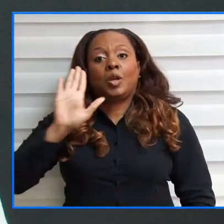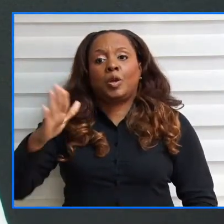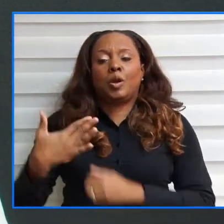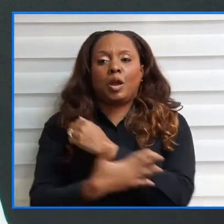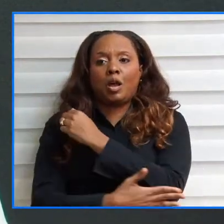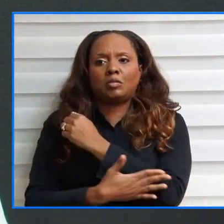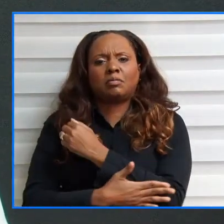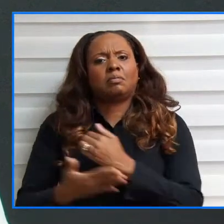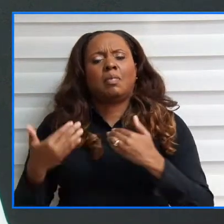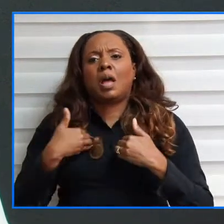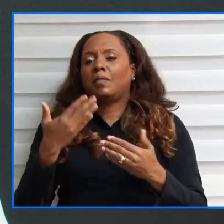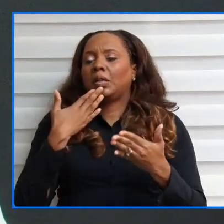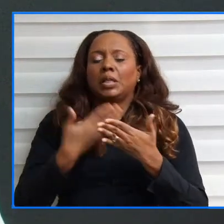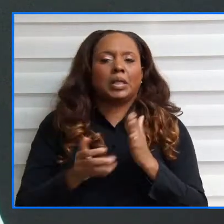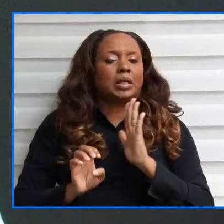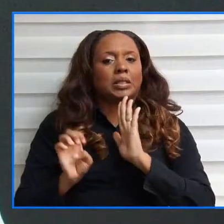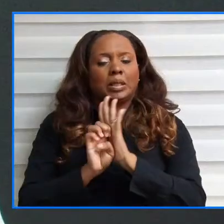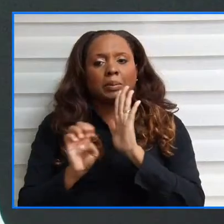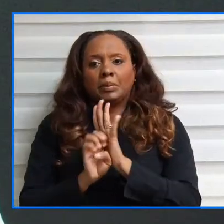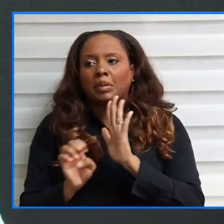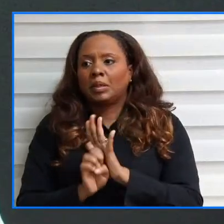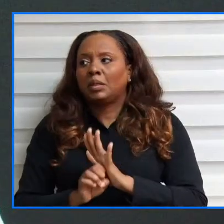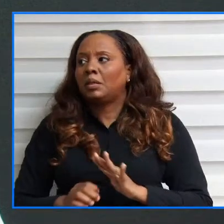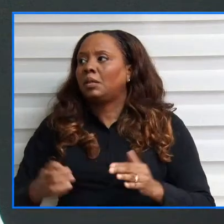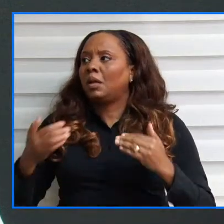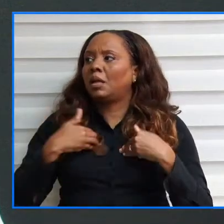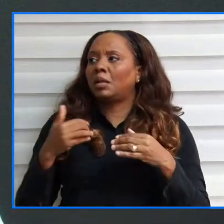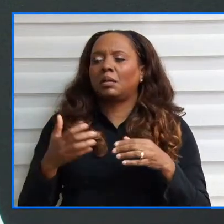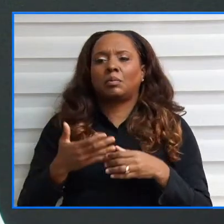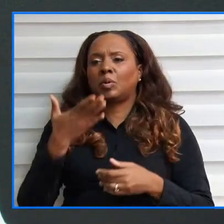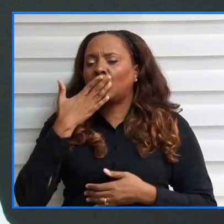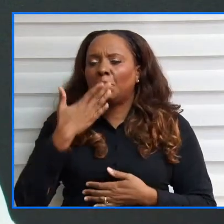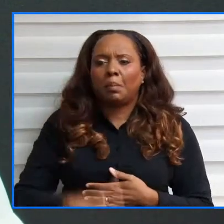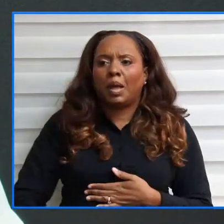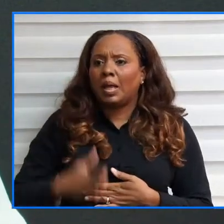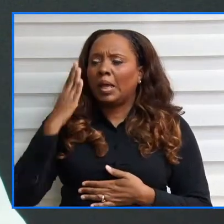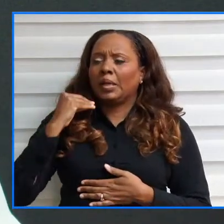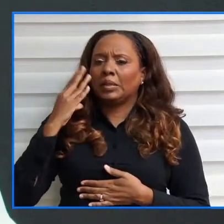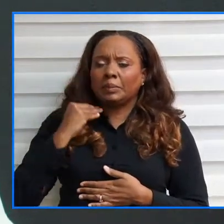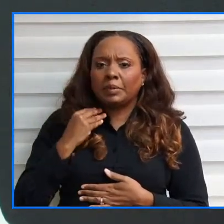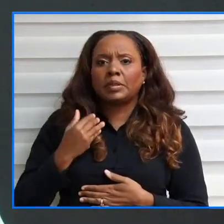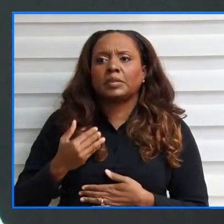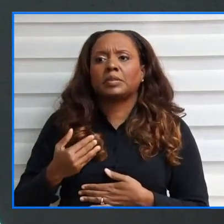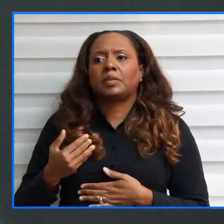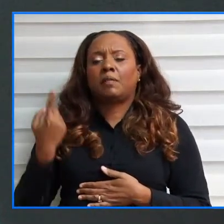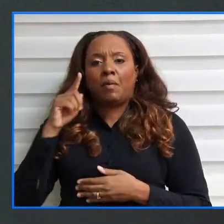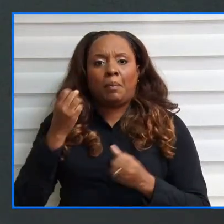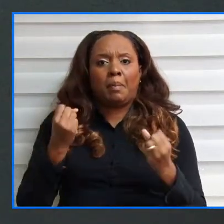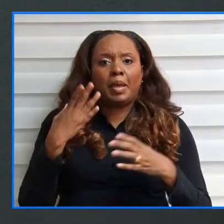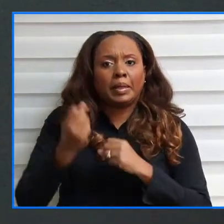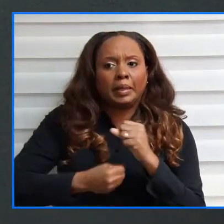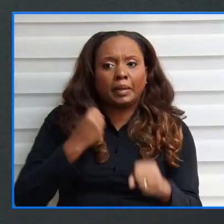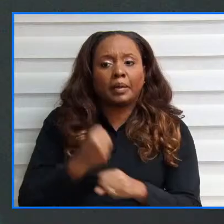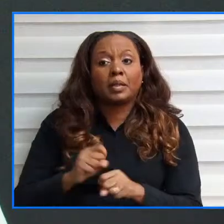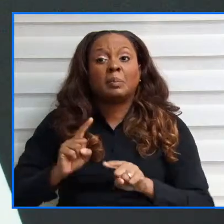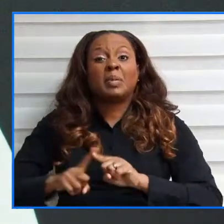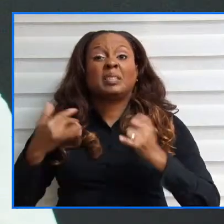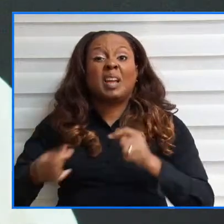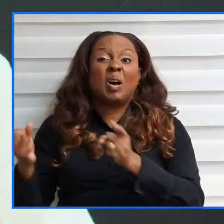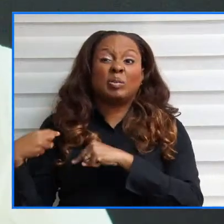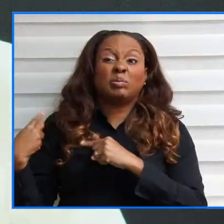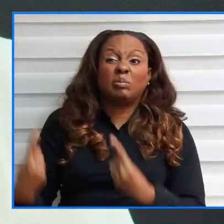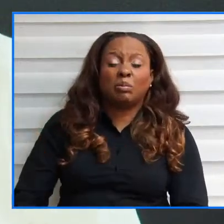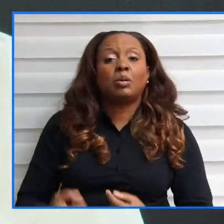coming from the ravages that it experienced, is one that the entire world the entire global community would do well